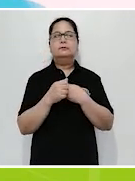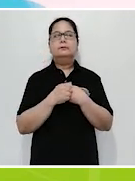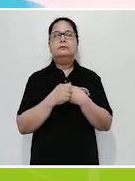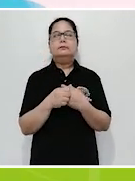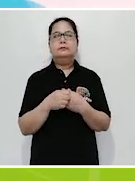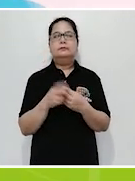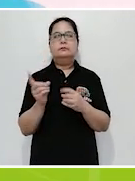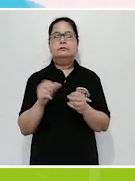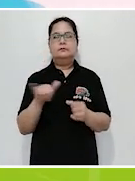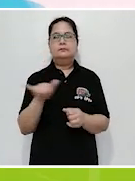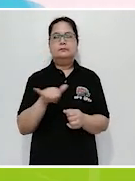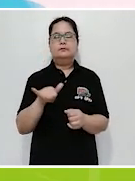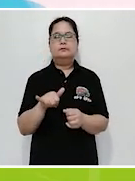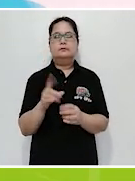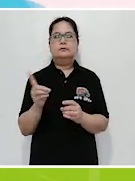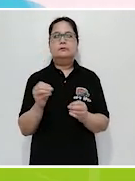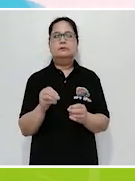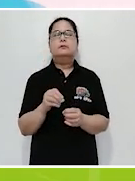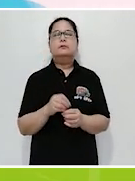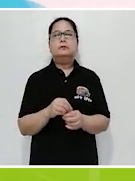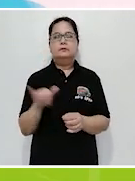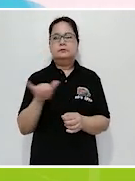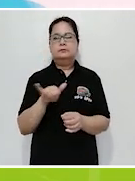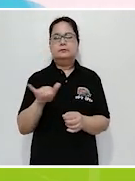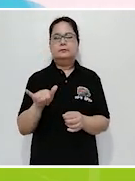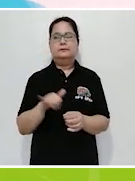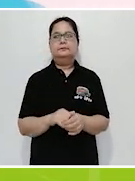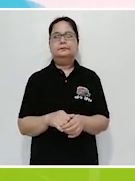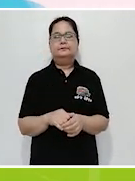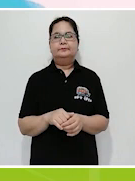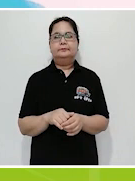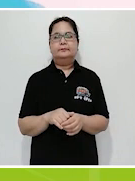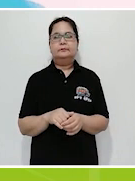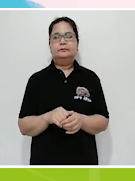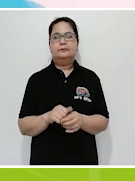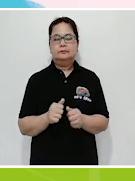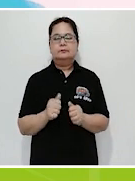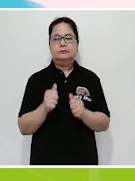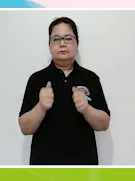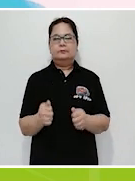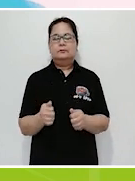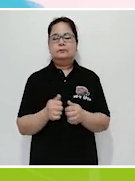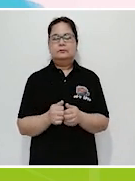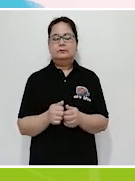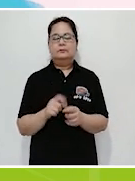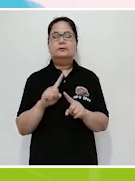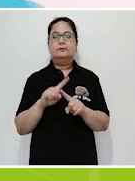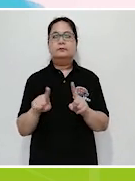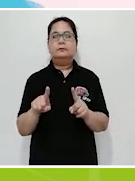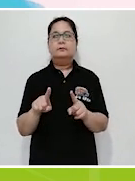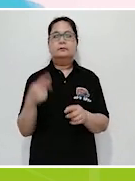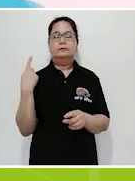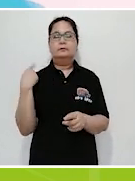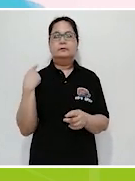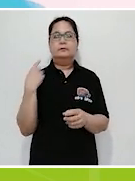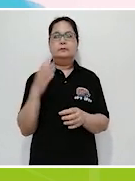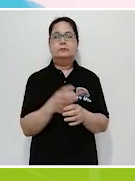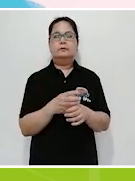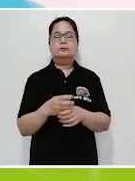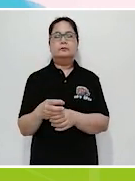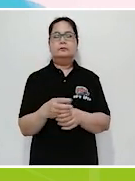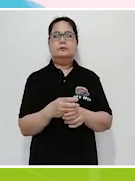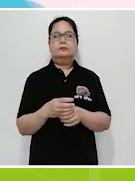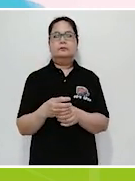too. Do you want to do that as well? You can do so. But you have to